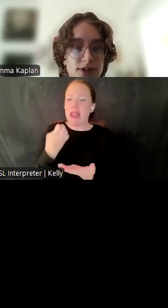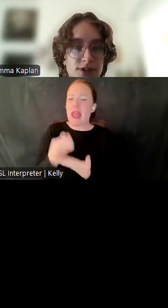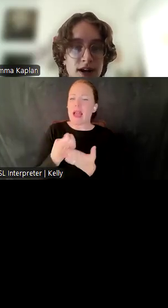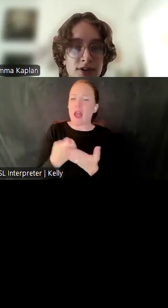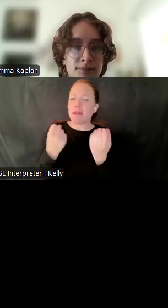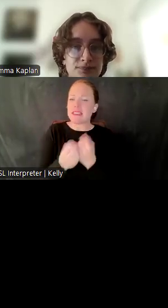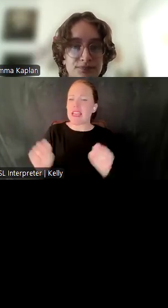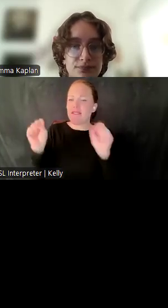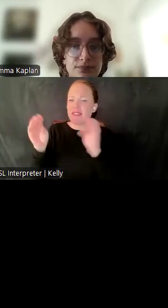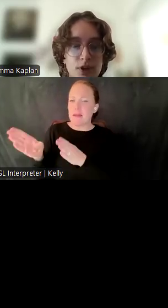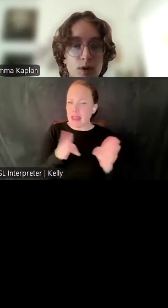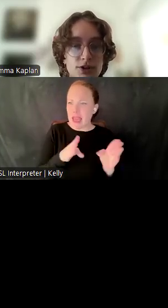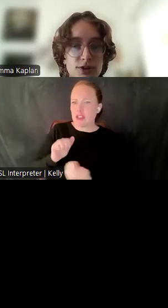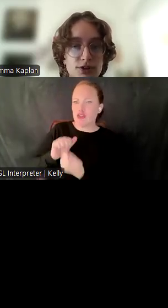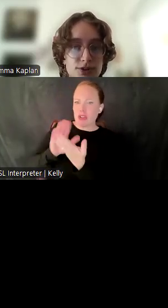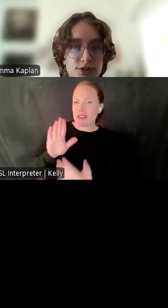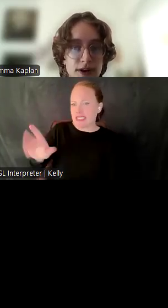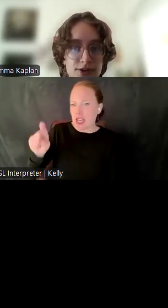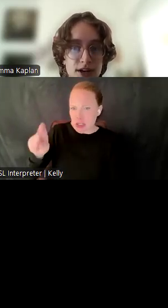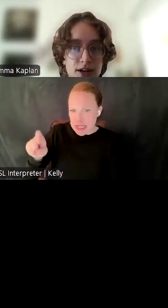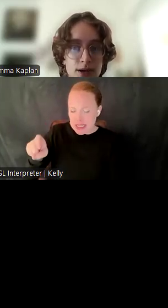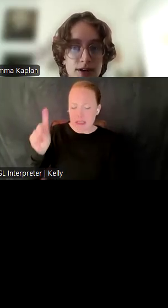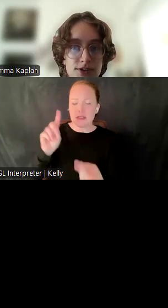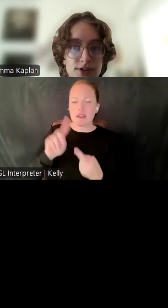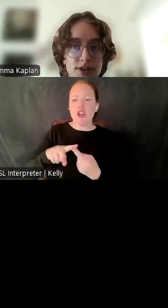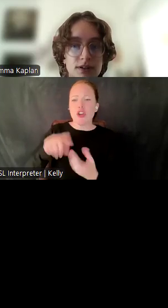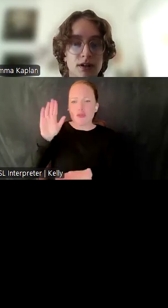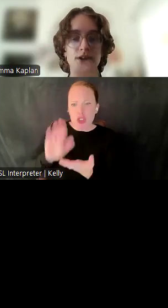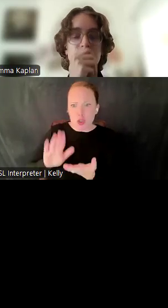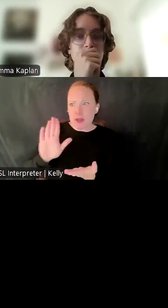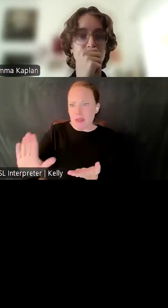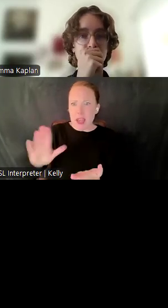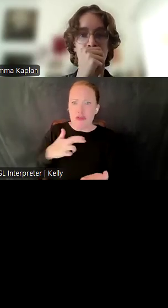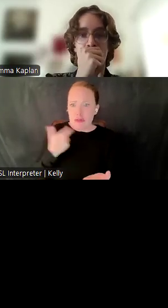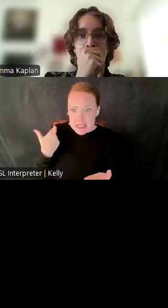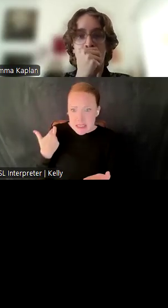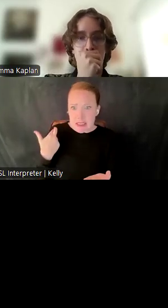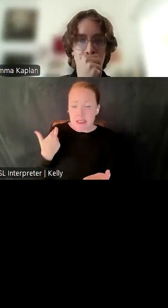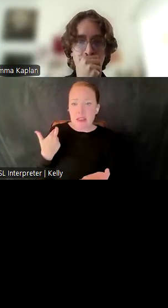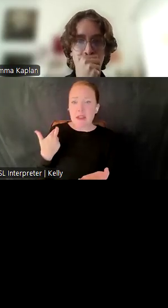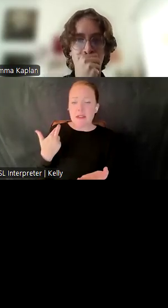safety needs for the survivor, work to reduce the survivor's economic risk. I'm so sorry.